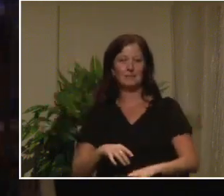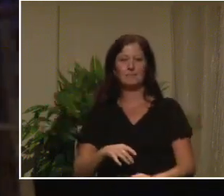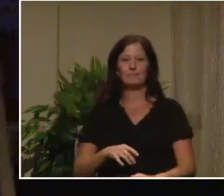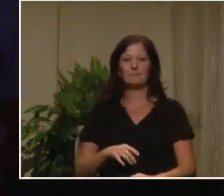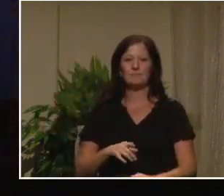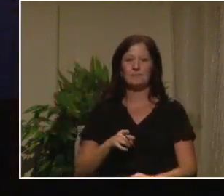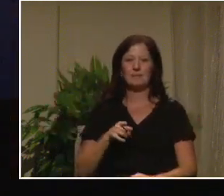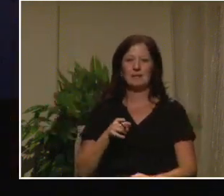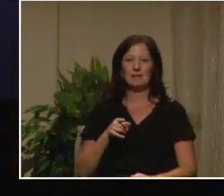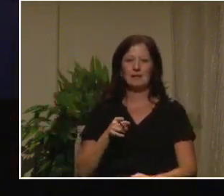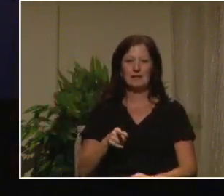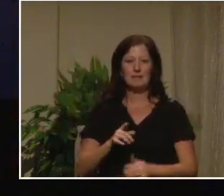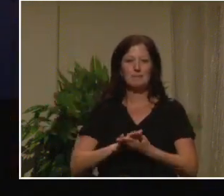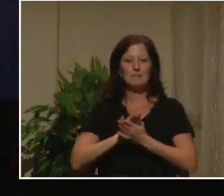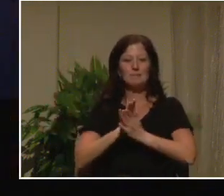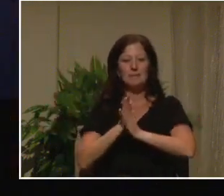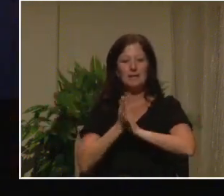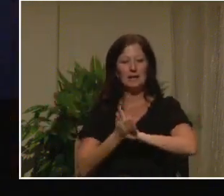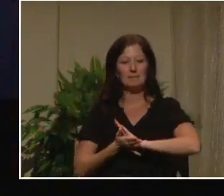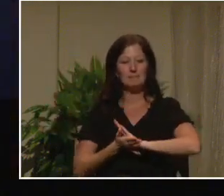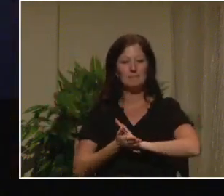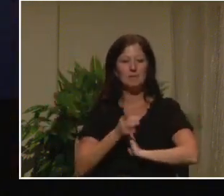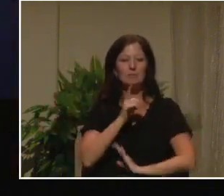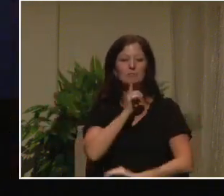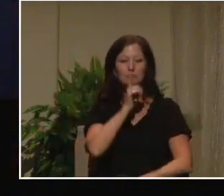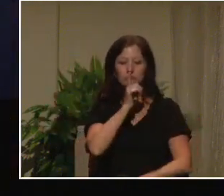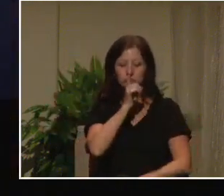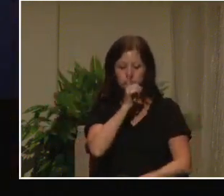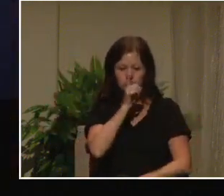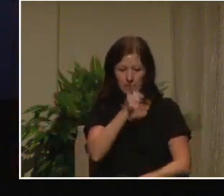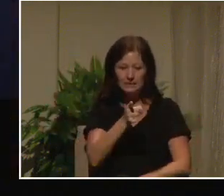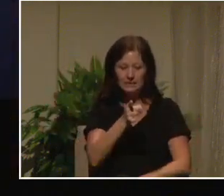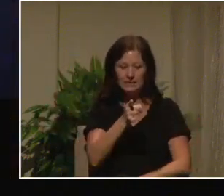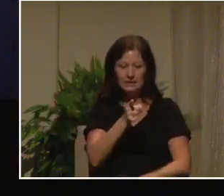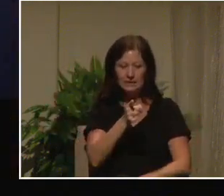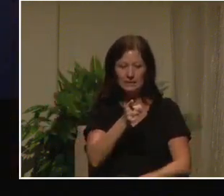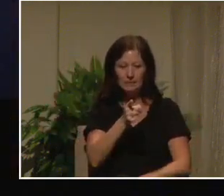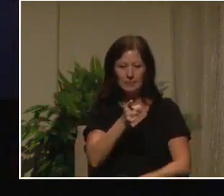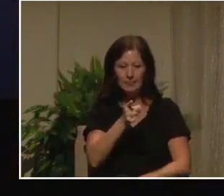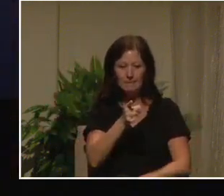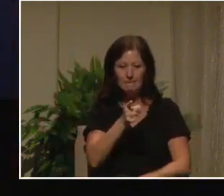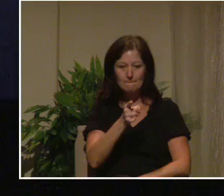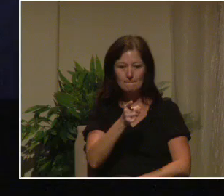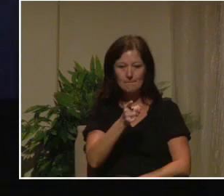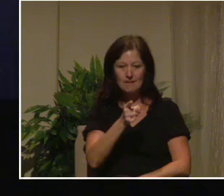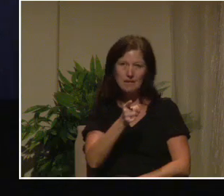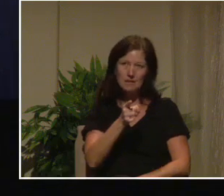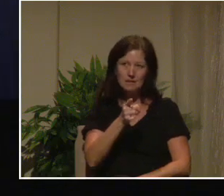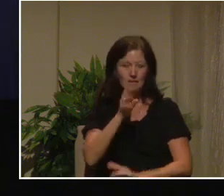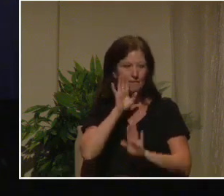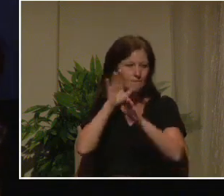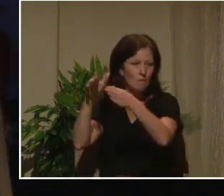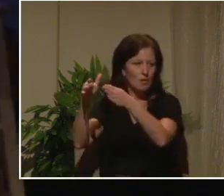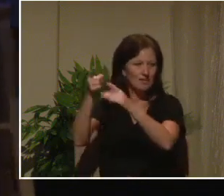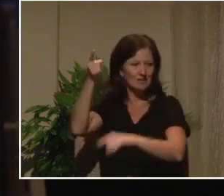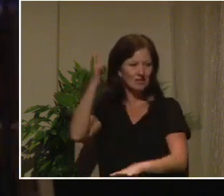became reoriented. He became reoriented to the supremacy of God in his